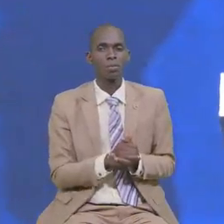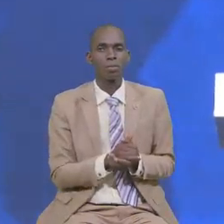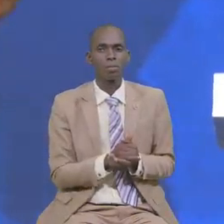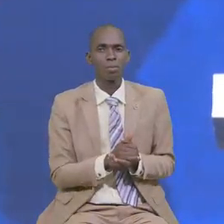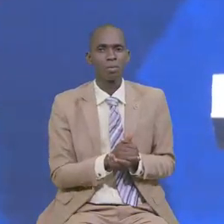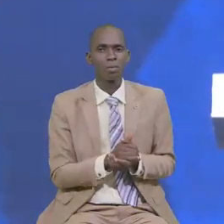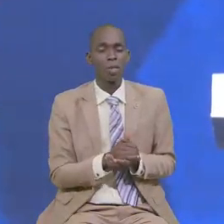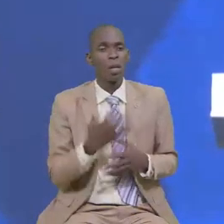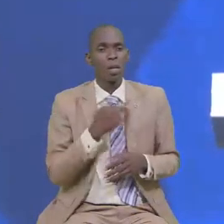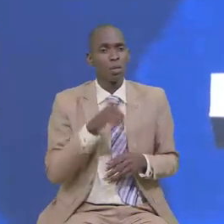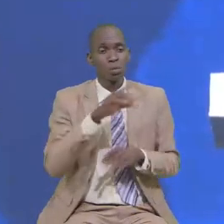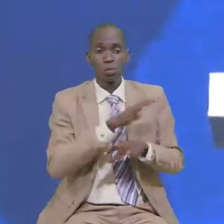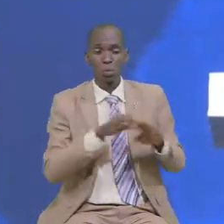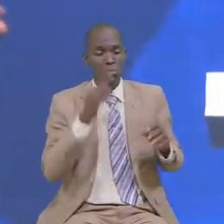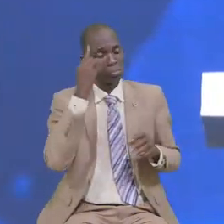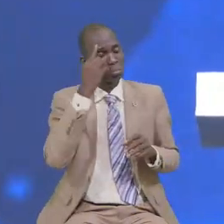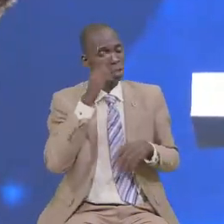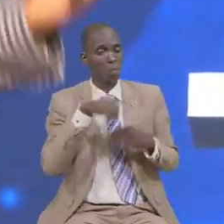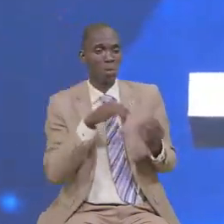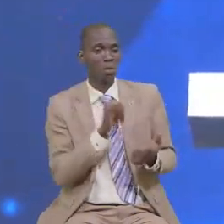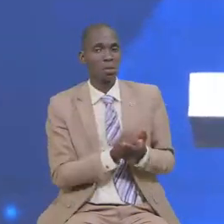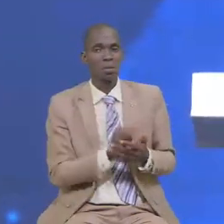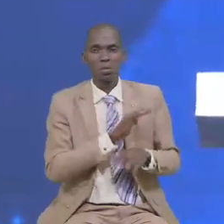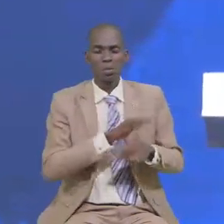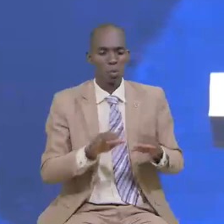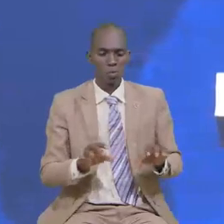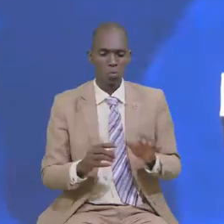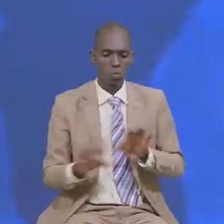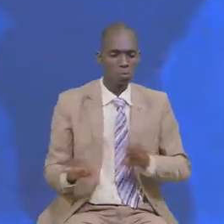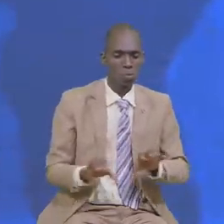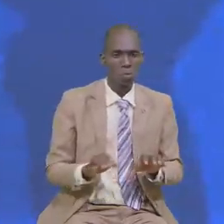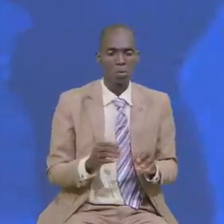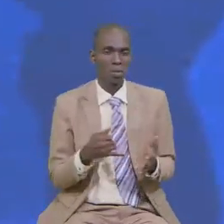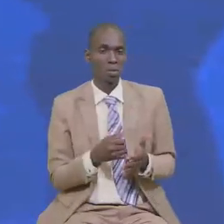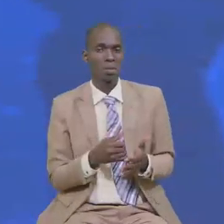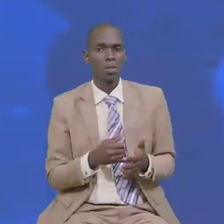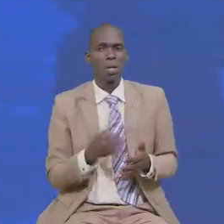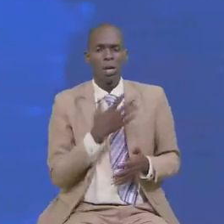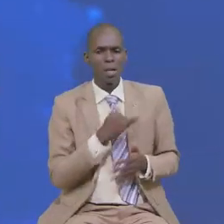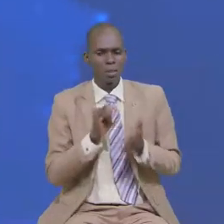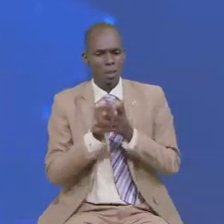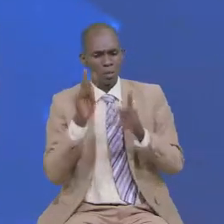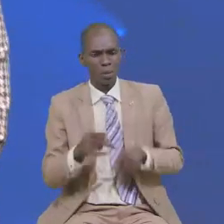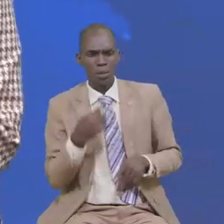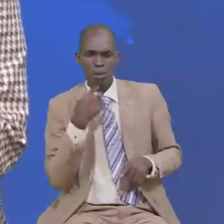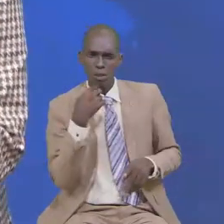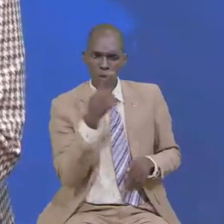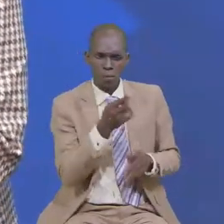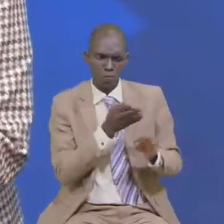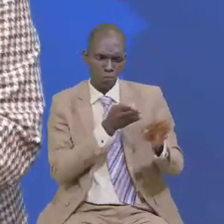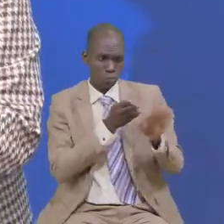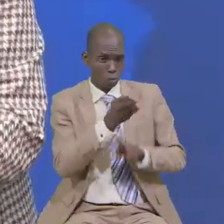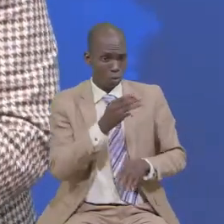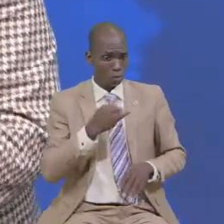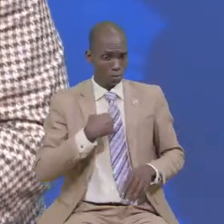and you don't think about it, you don't act about it, he tells you point blank, I'm talking to